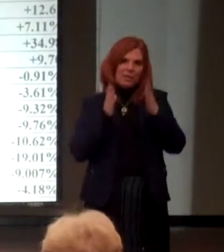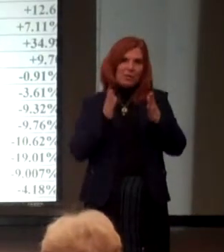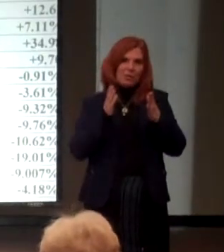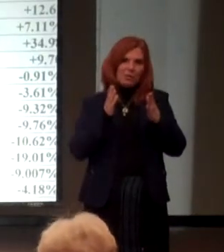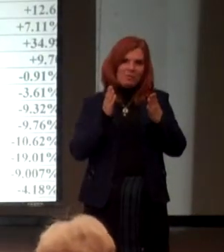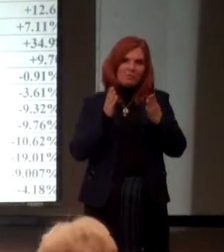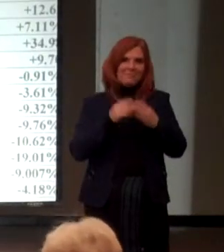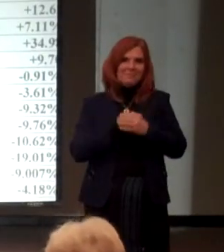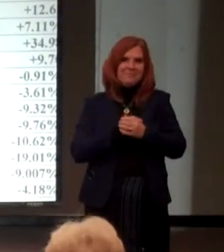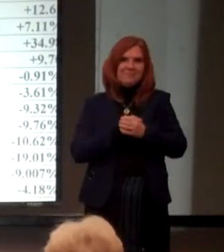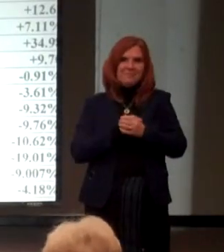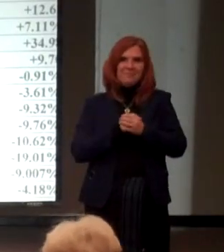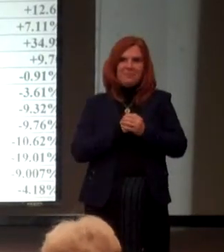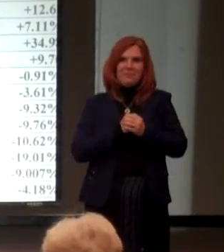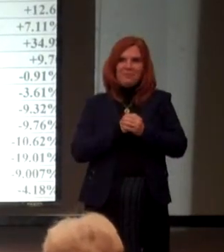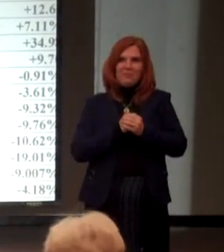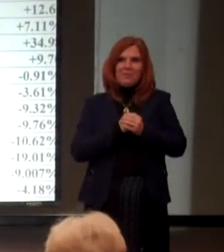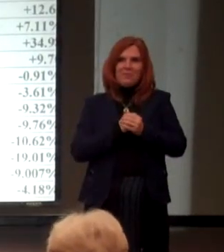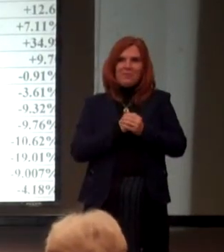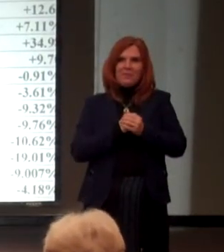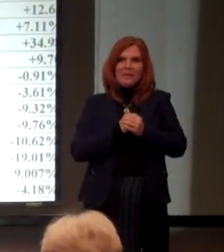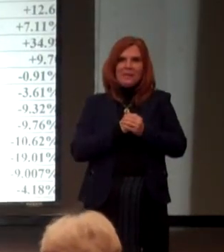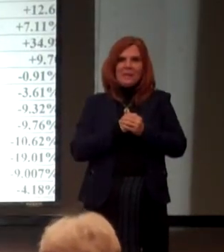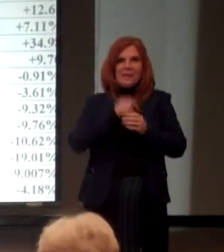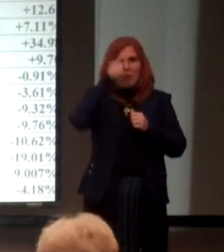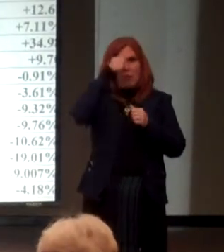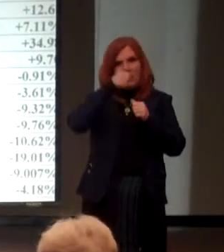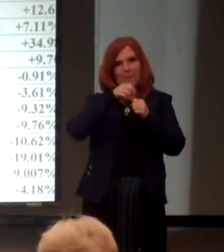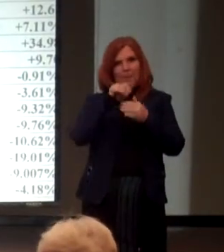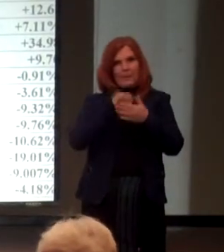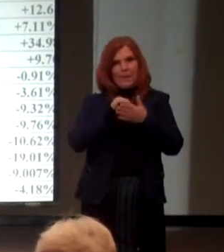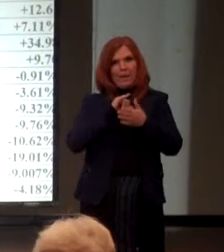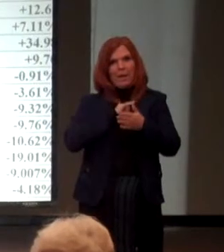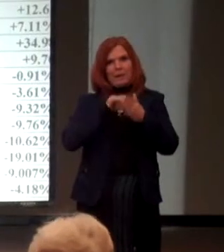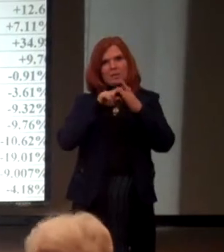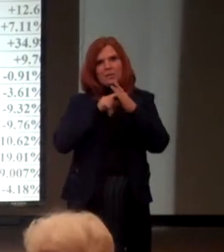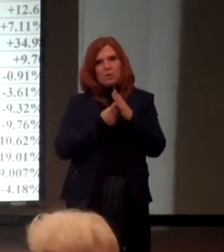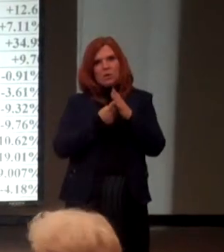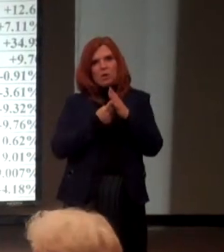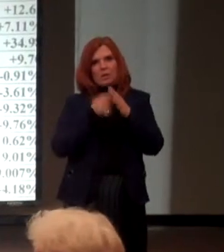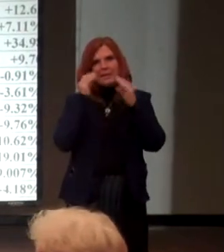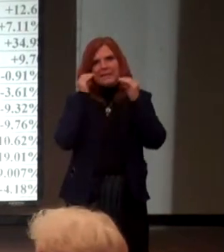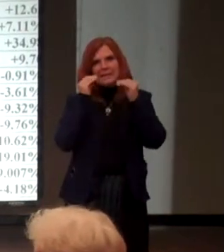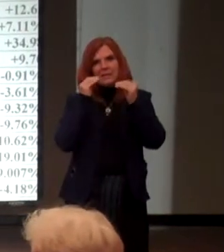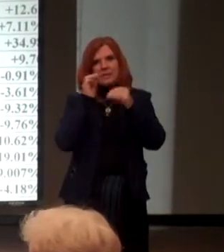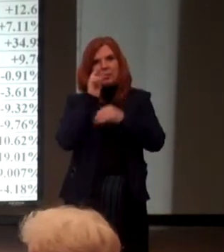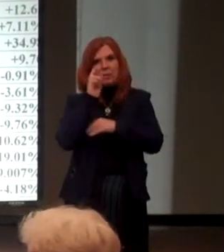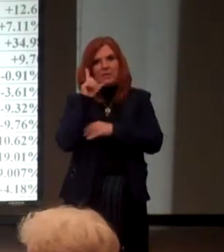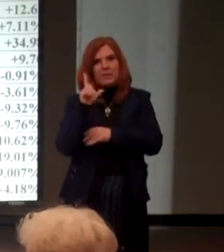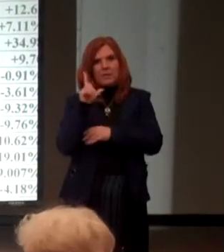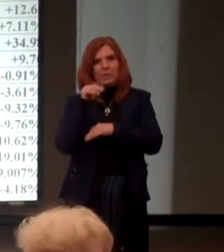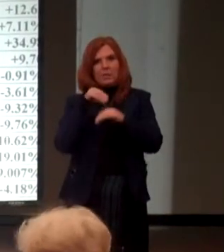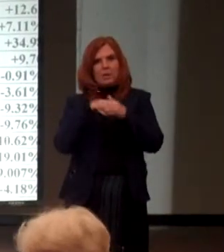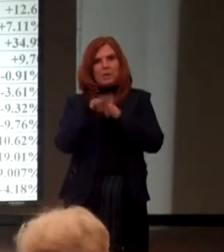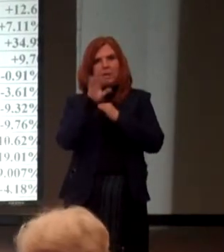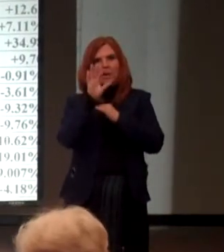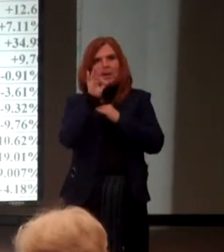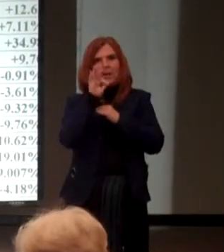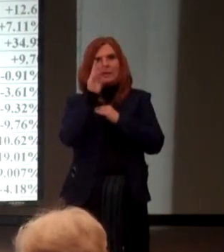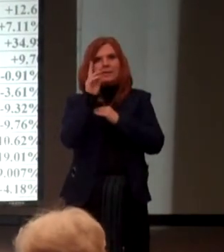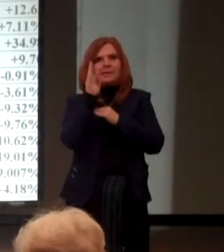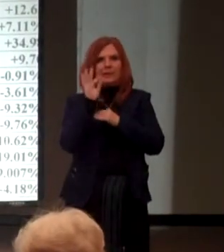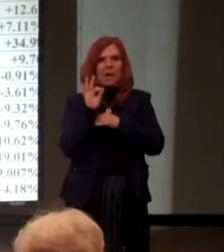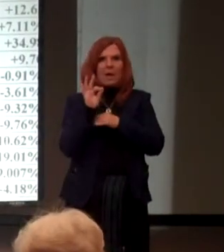Yes. Well, keep in mind that I started to teach at West Liberty in